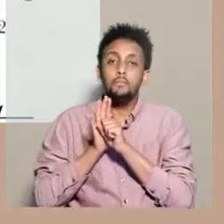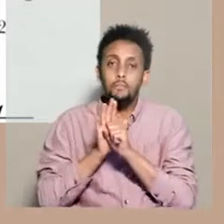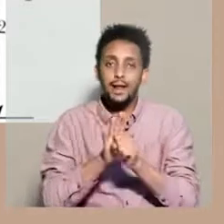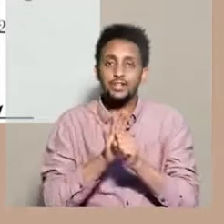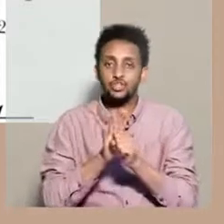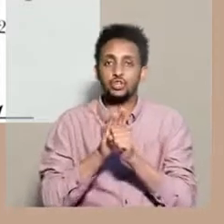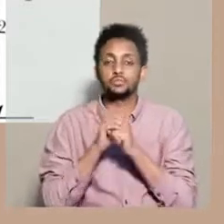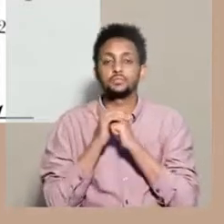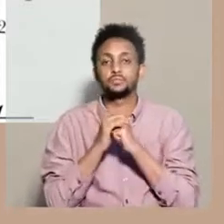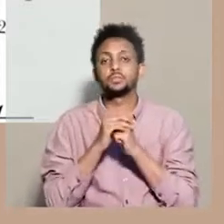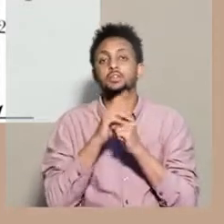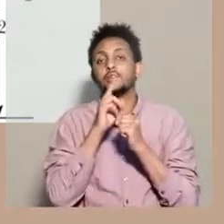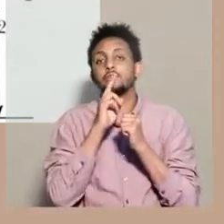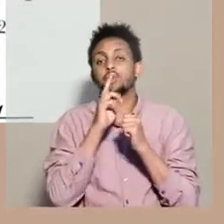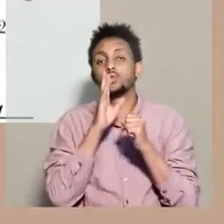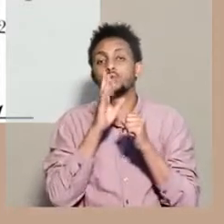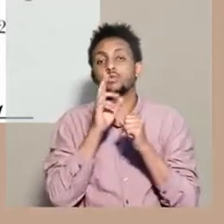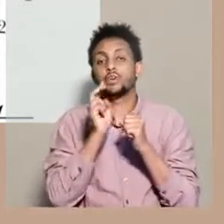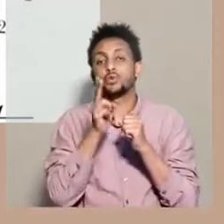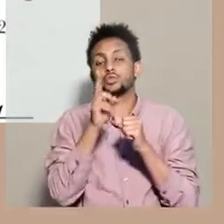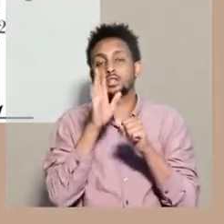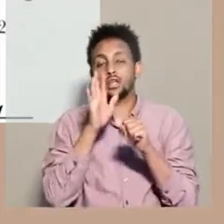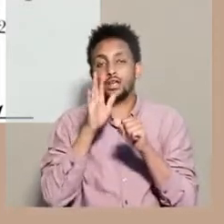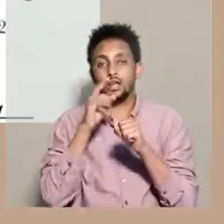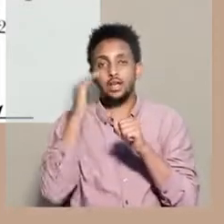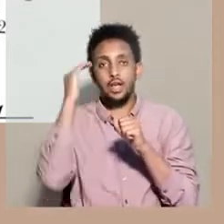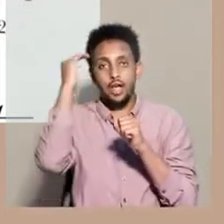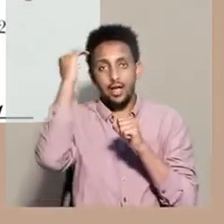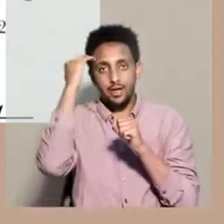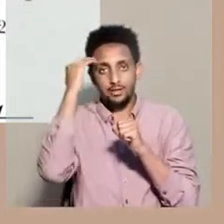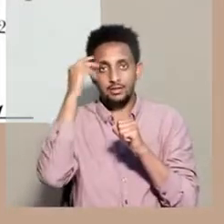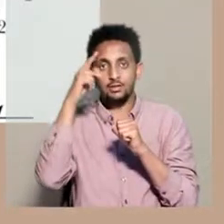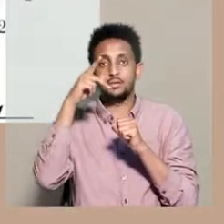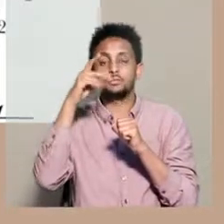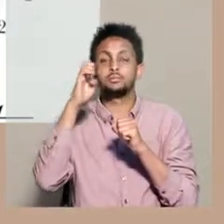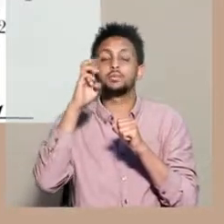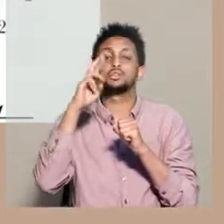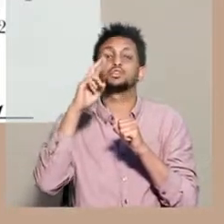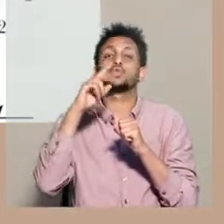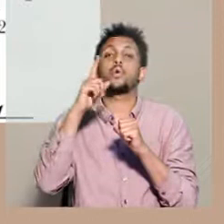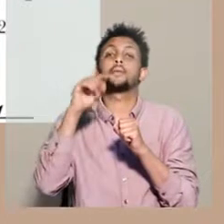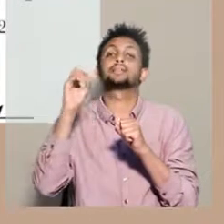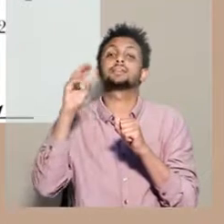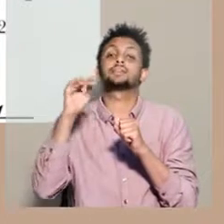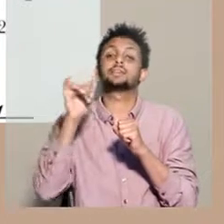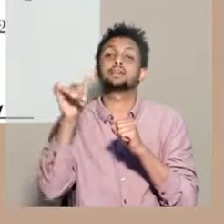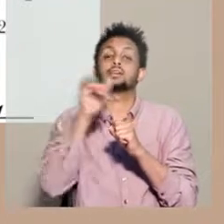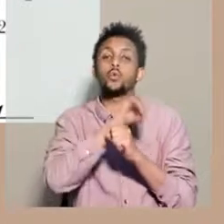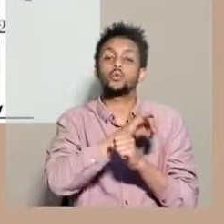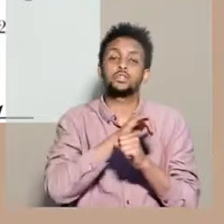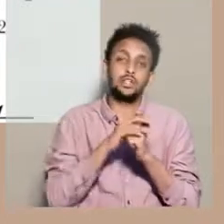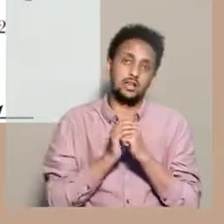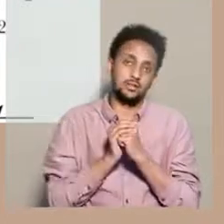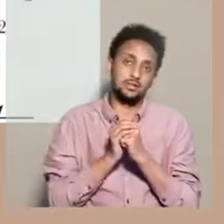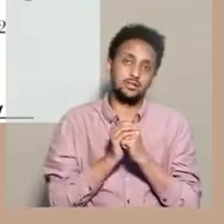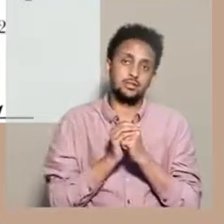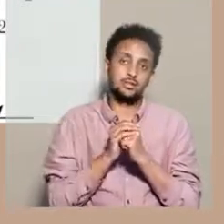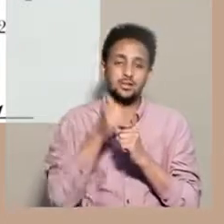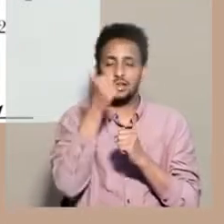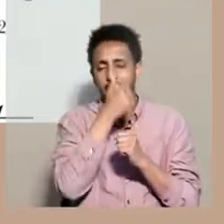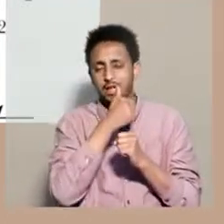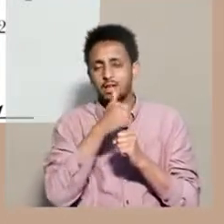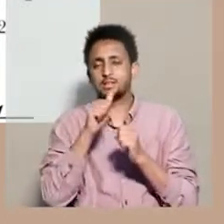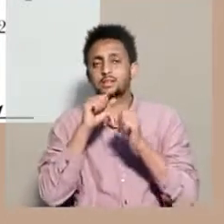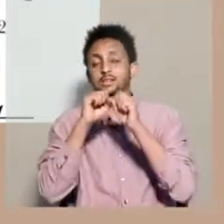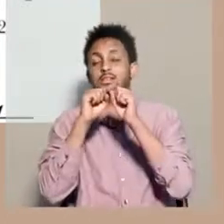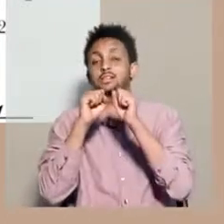head, velocity head, and the piezometric head always remains constant at any